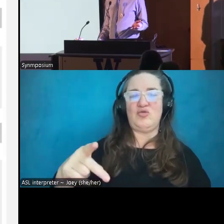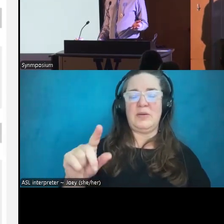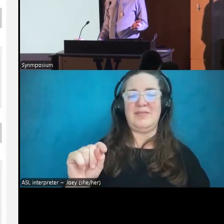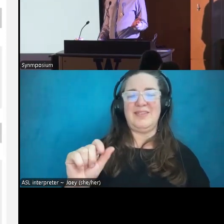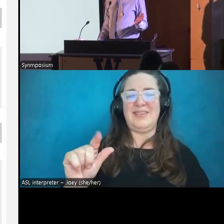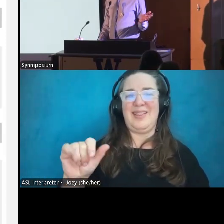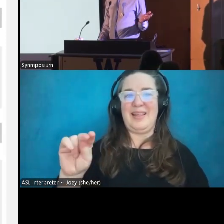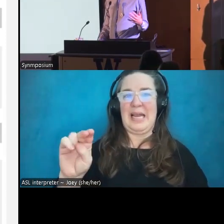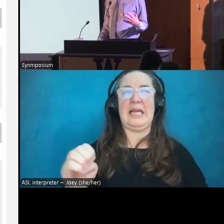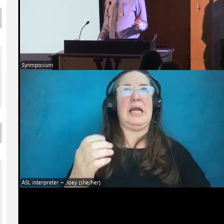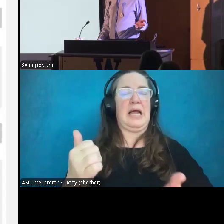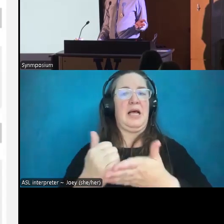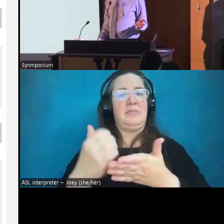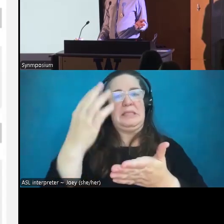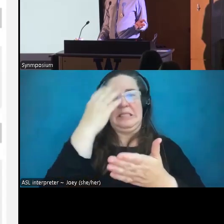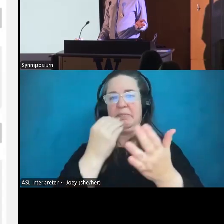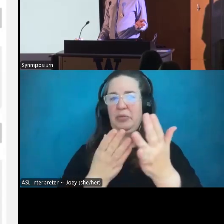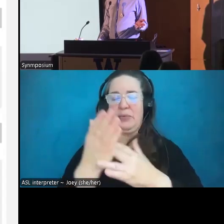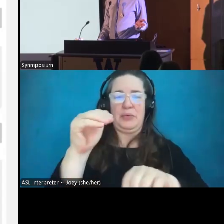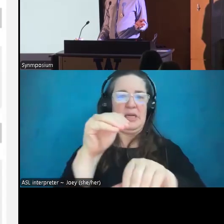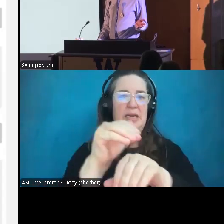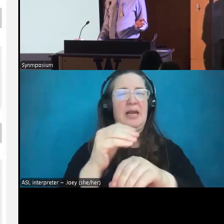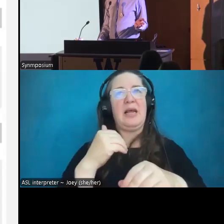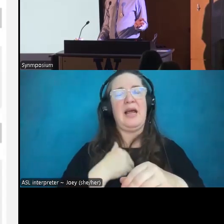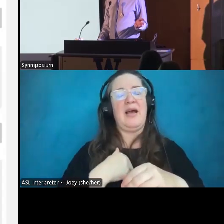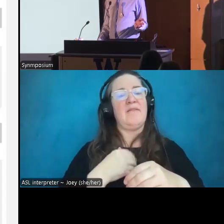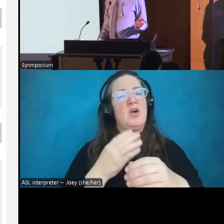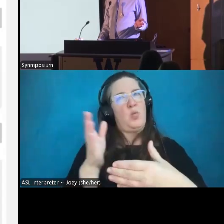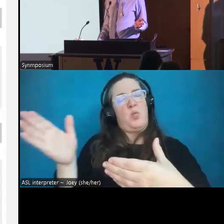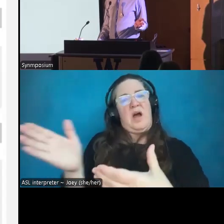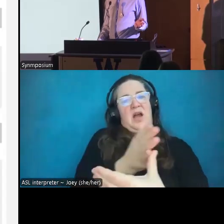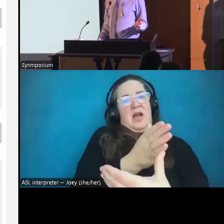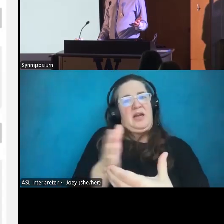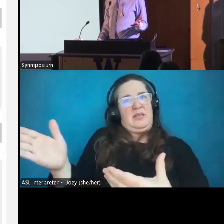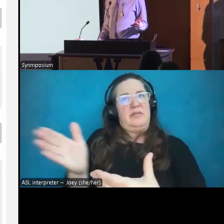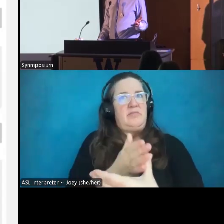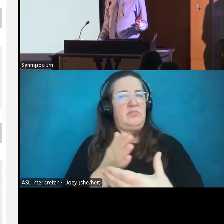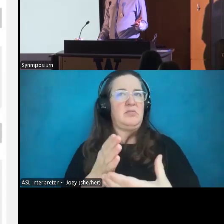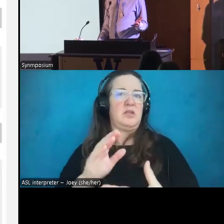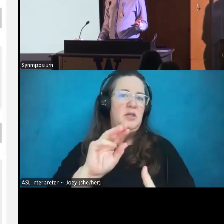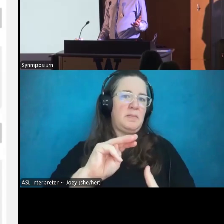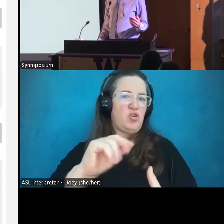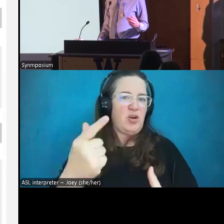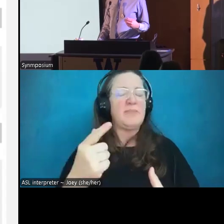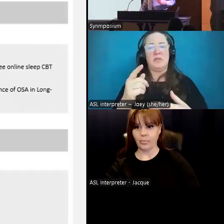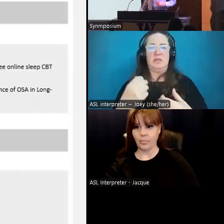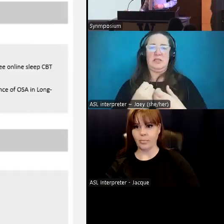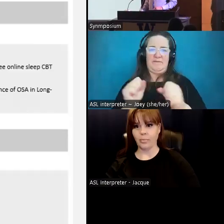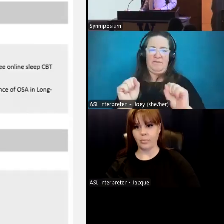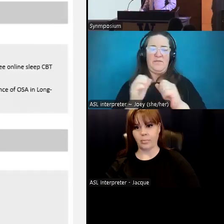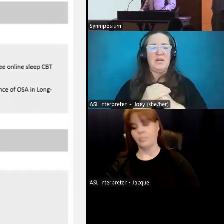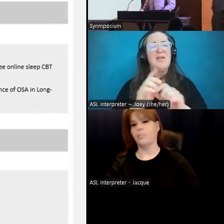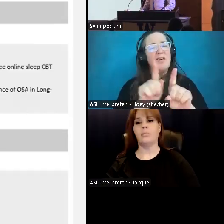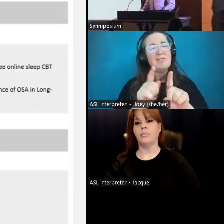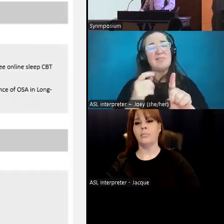the night. It's got this wide dosing range that's safe, and it may also have some anti-pain effects, which are